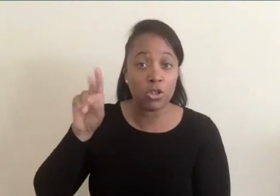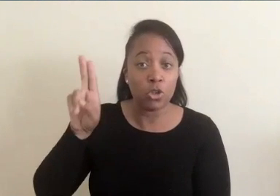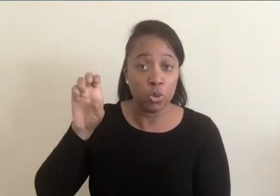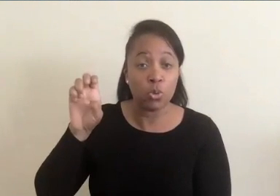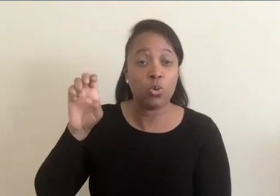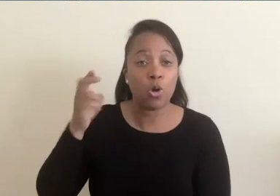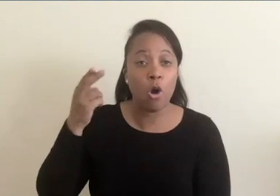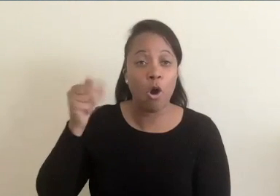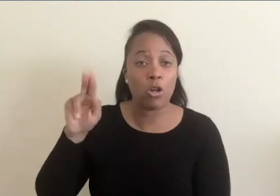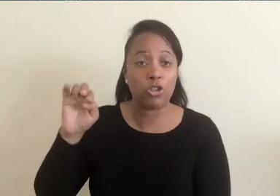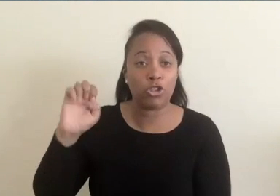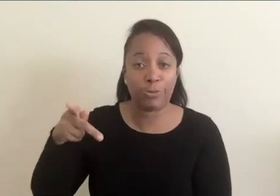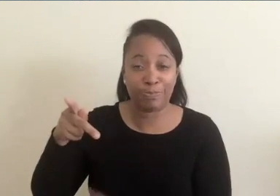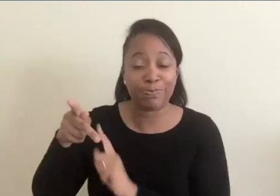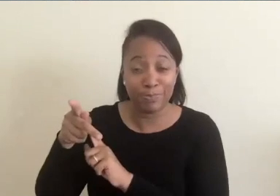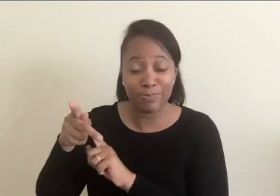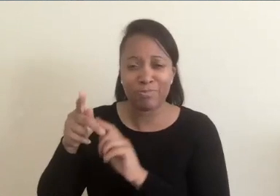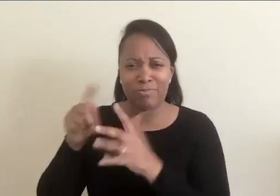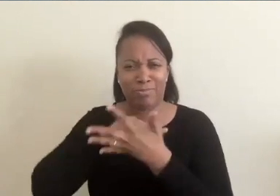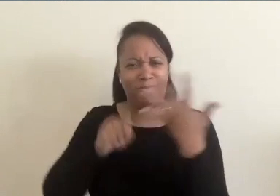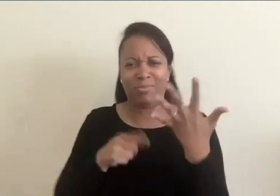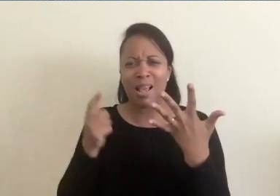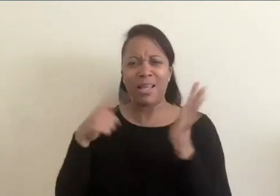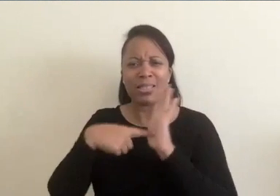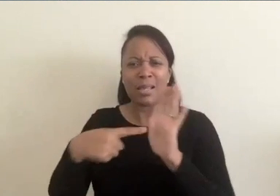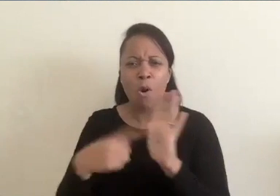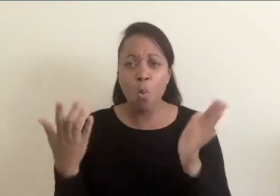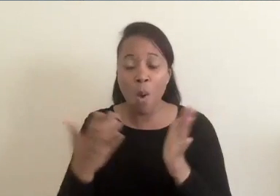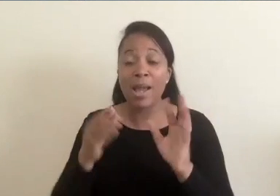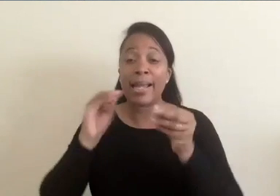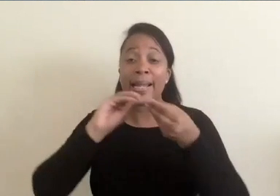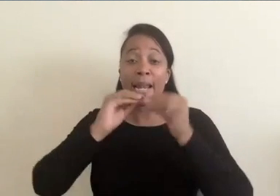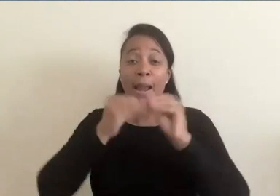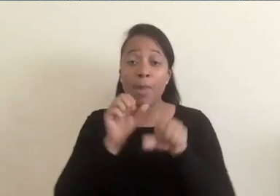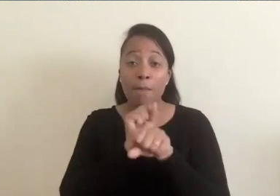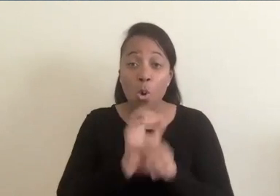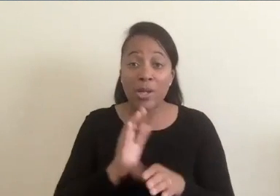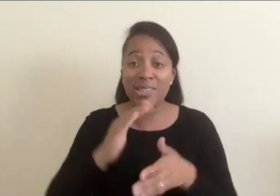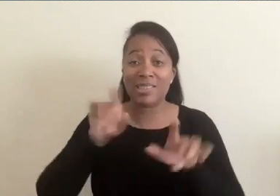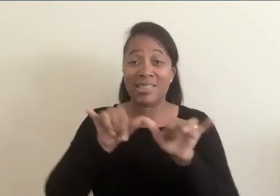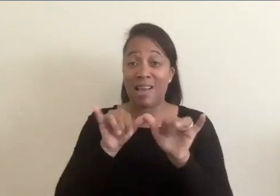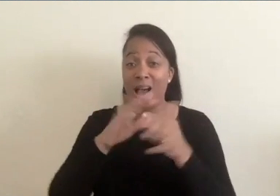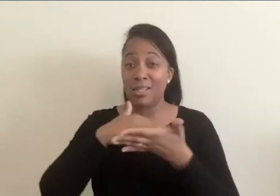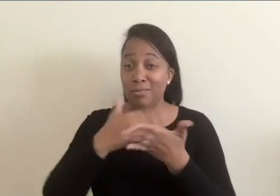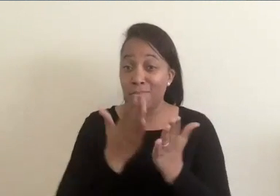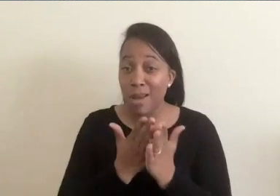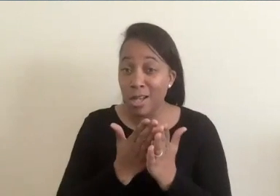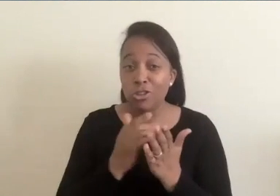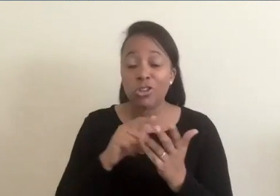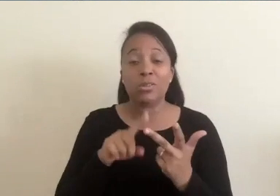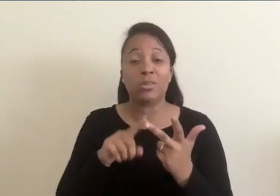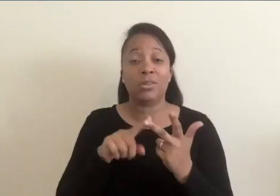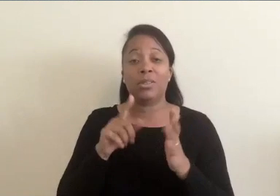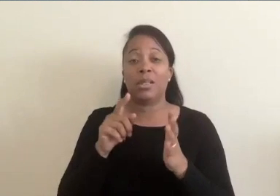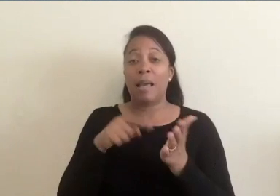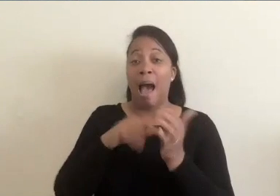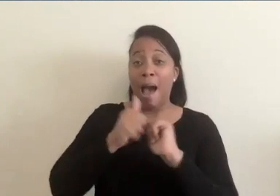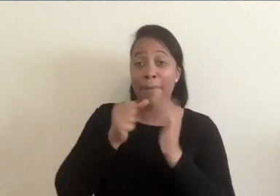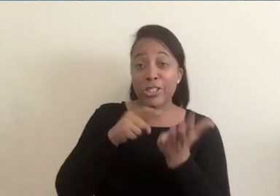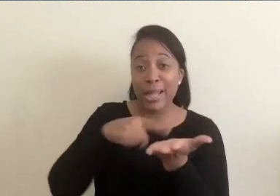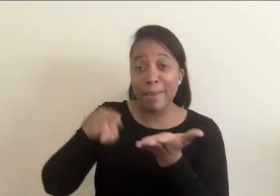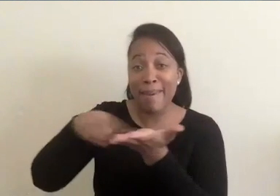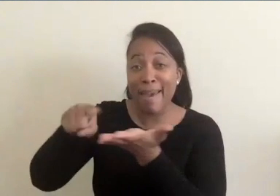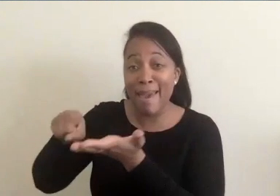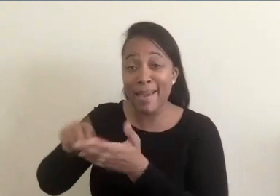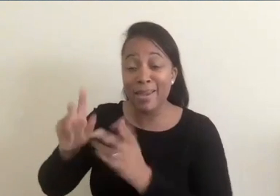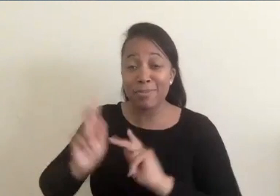of the employer matters, the number of the employees, the types of facilities, the size of the budget, the